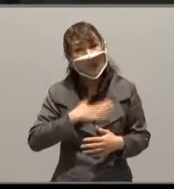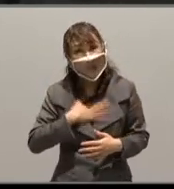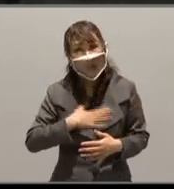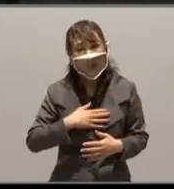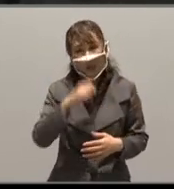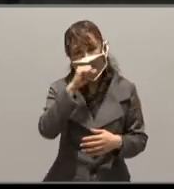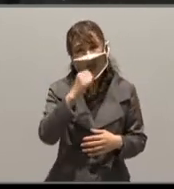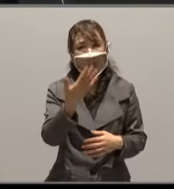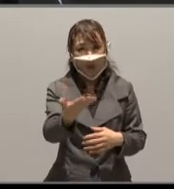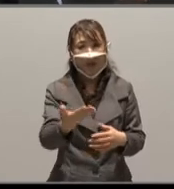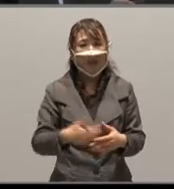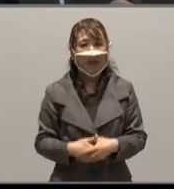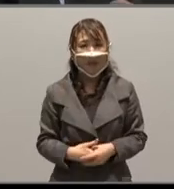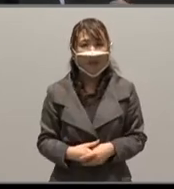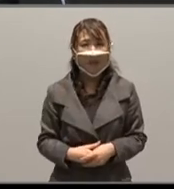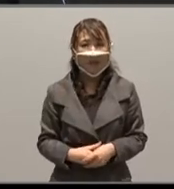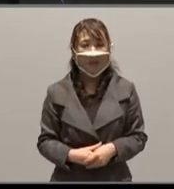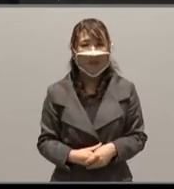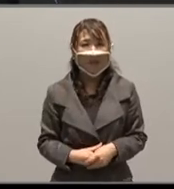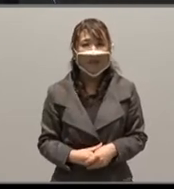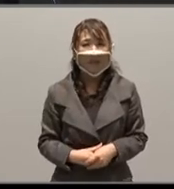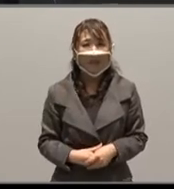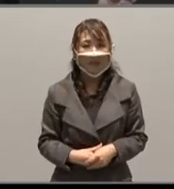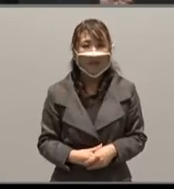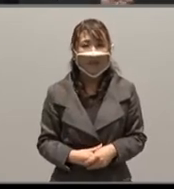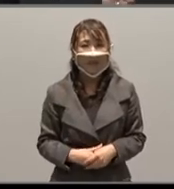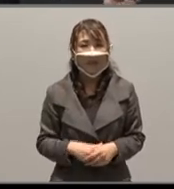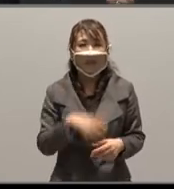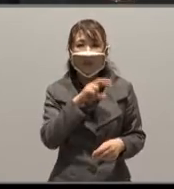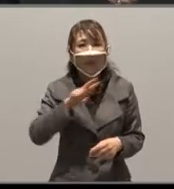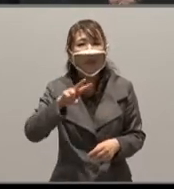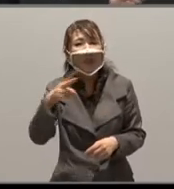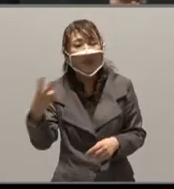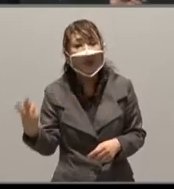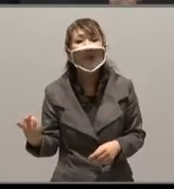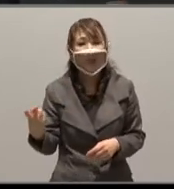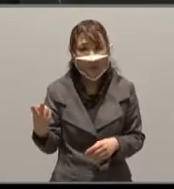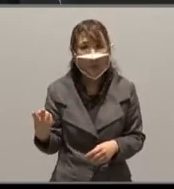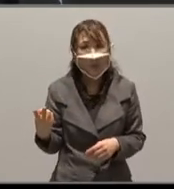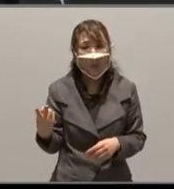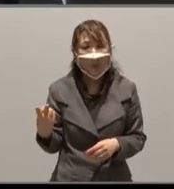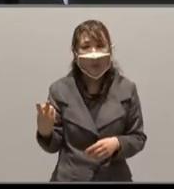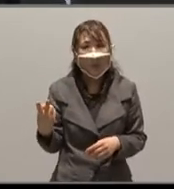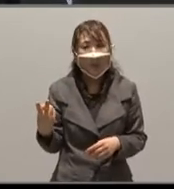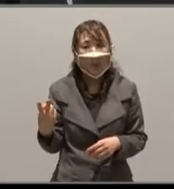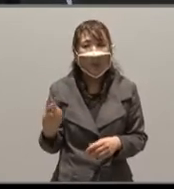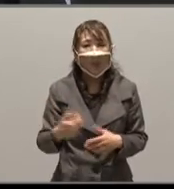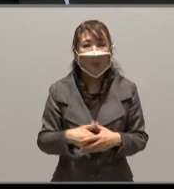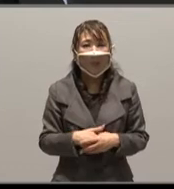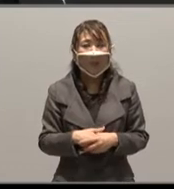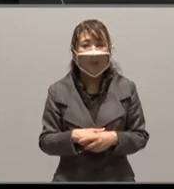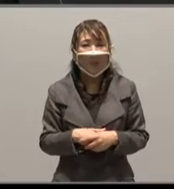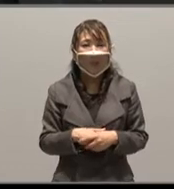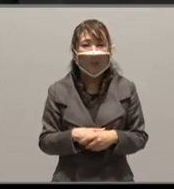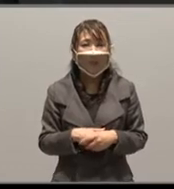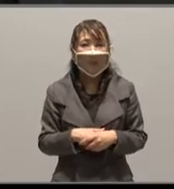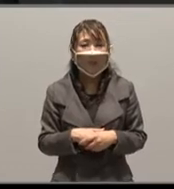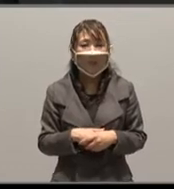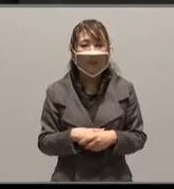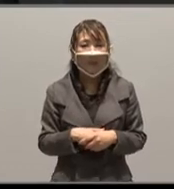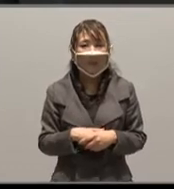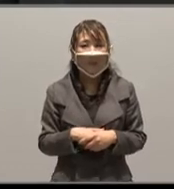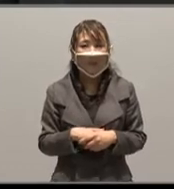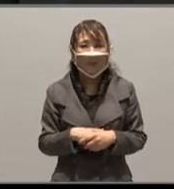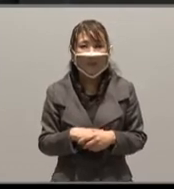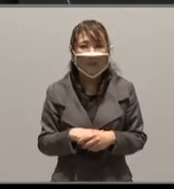so popular? The key word is from feeling to science. So forest bathing